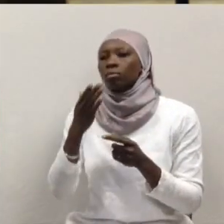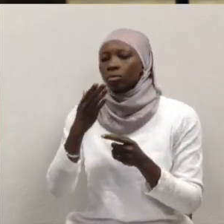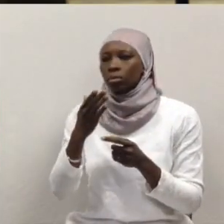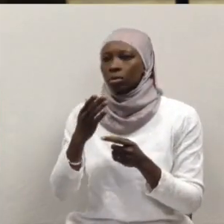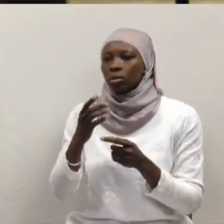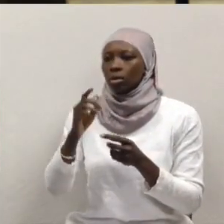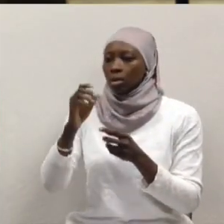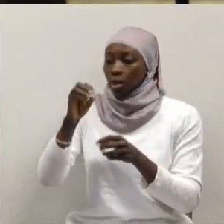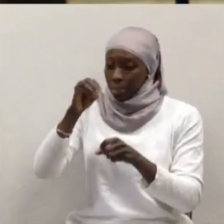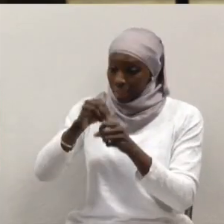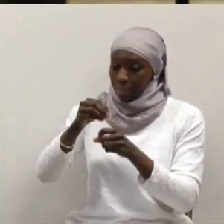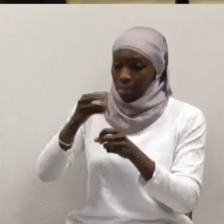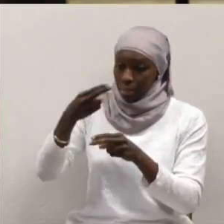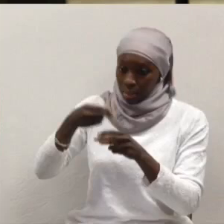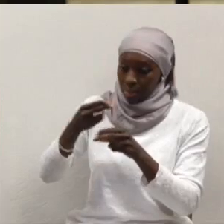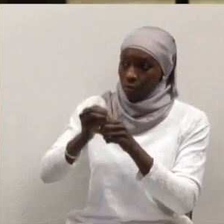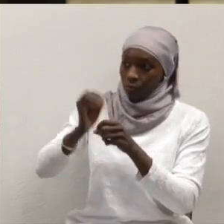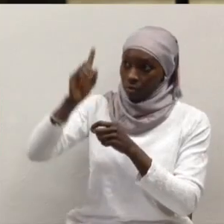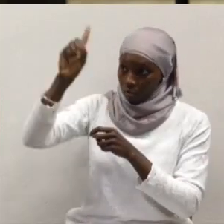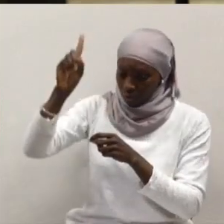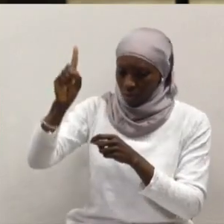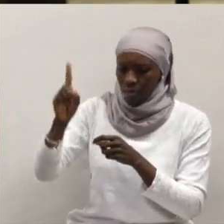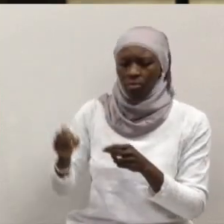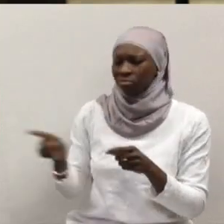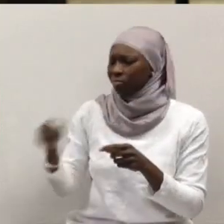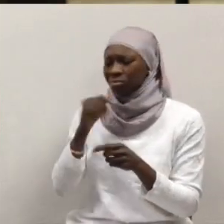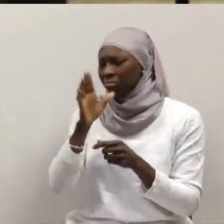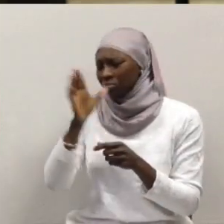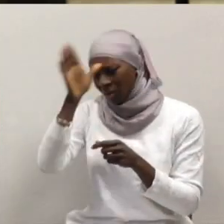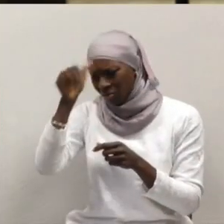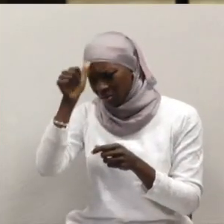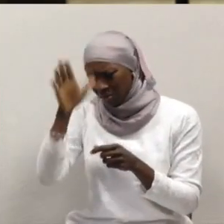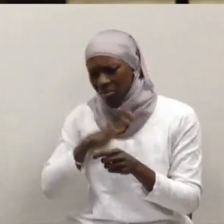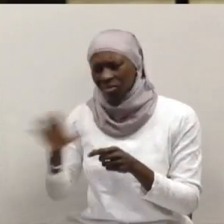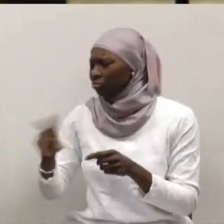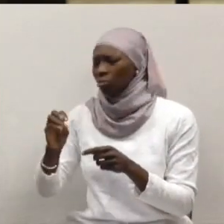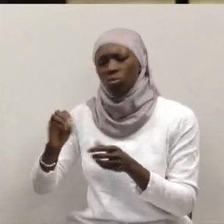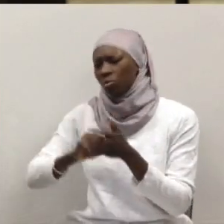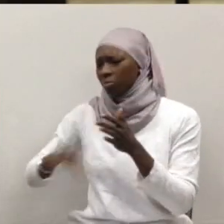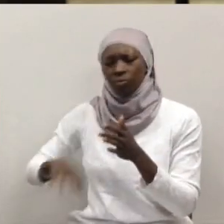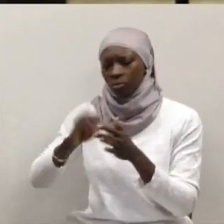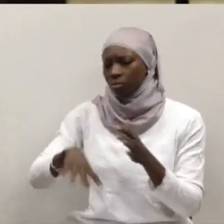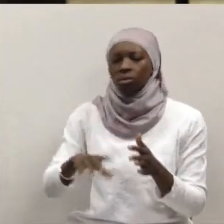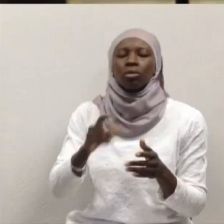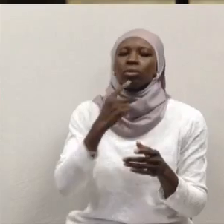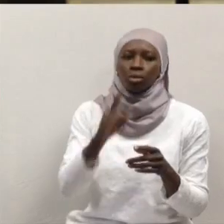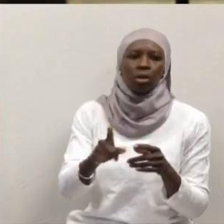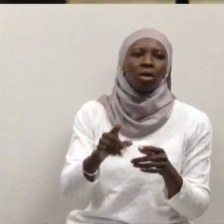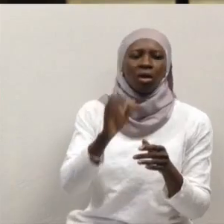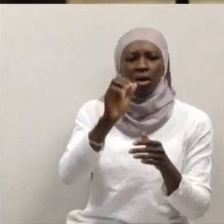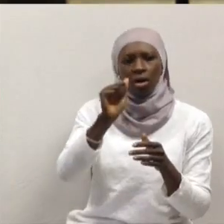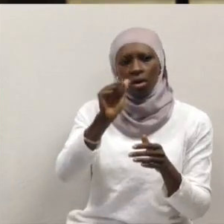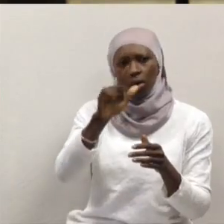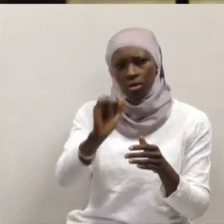it, and he said it verbally and told Ali, don't try it. And then he went to say, this